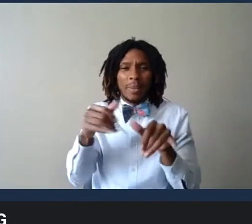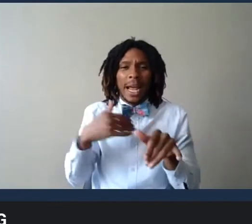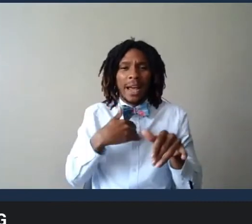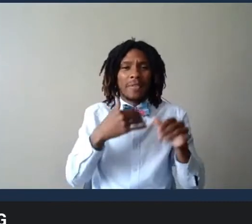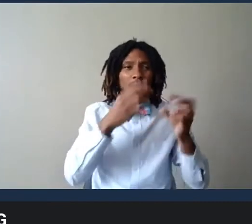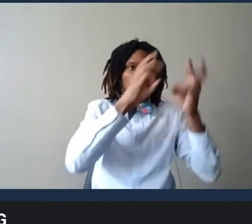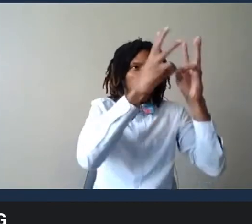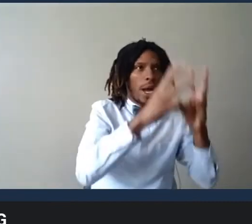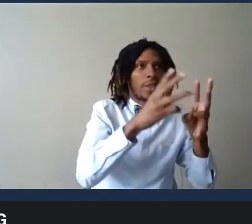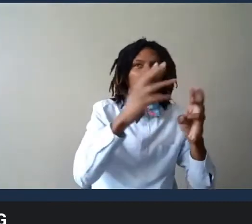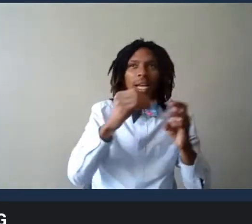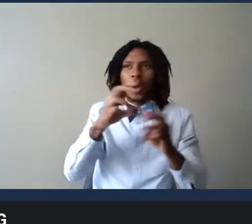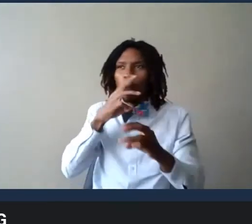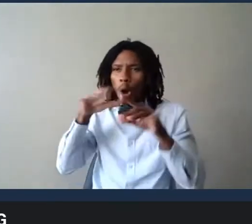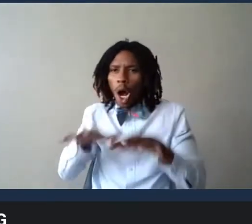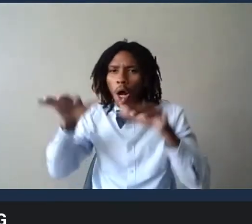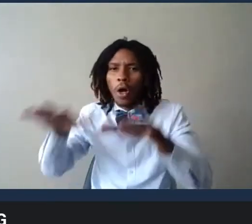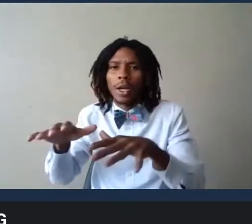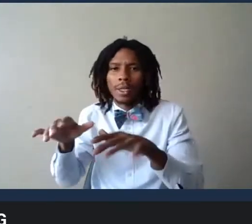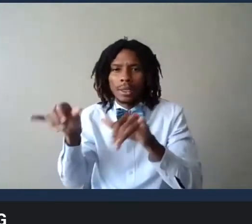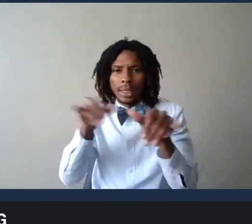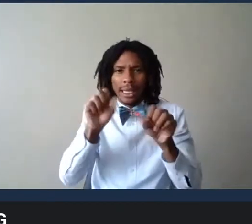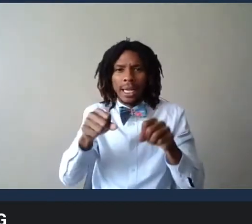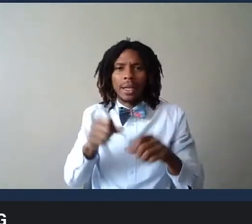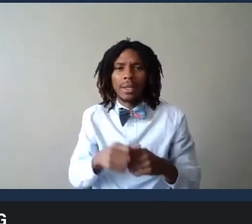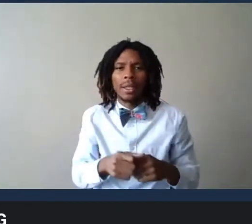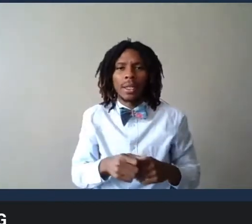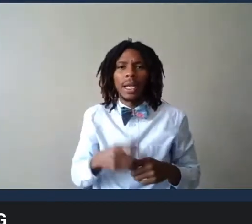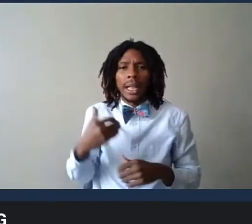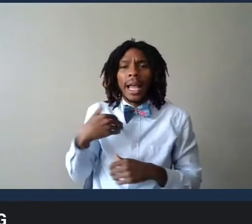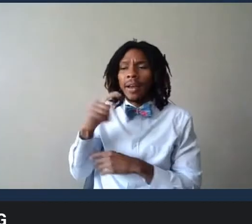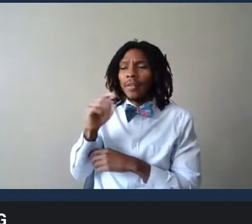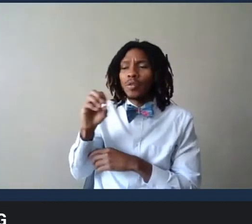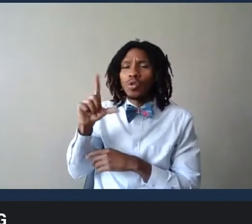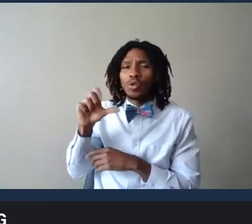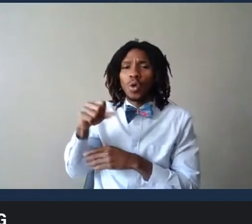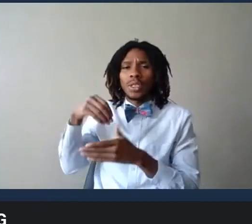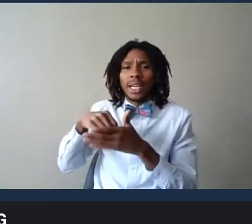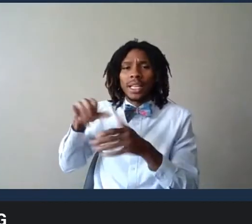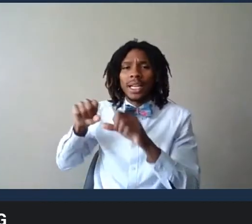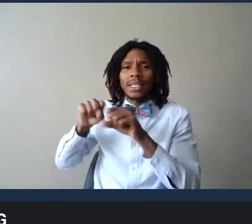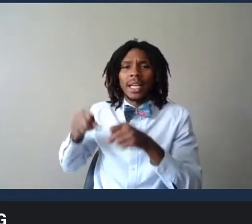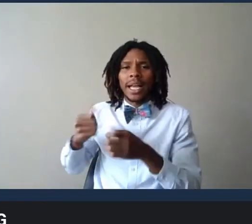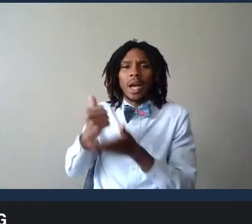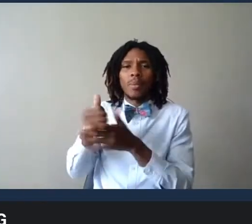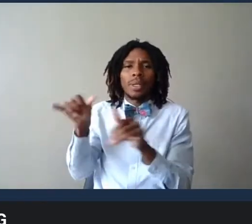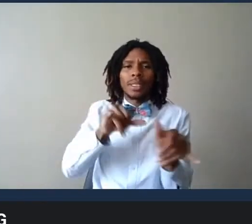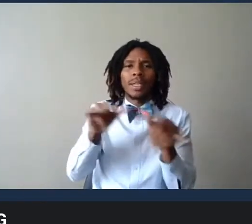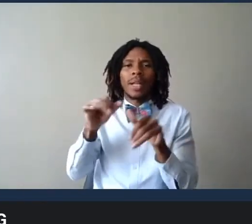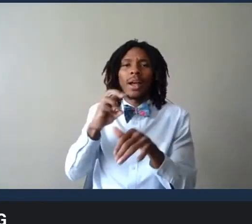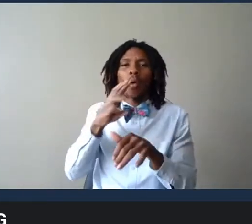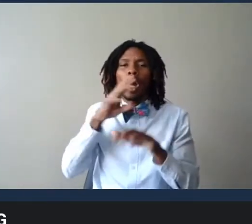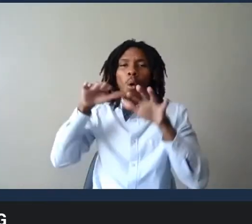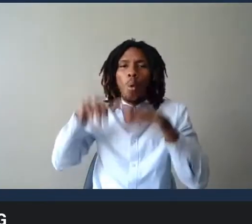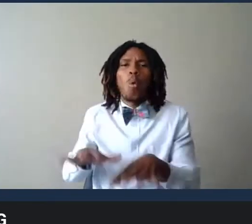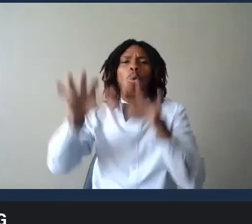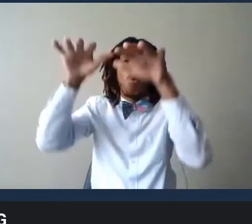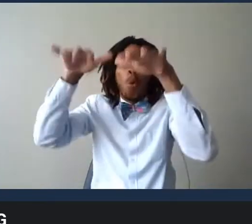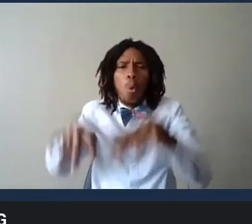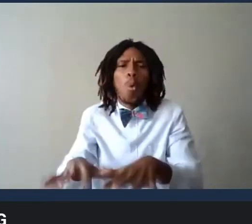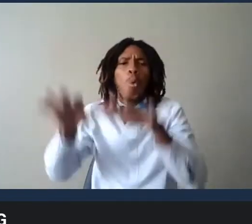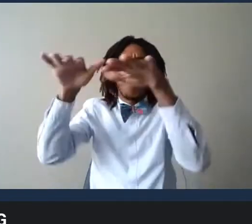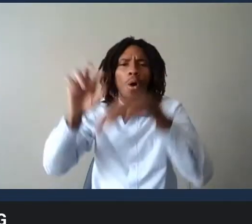all of those things? Definitely. There are tools within the simulation engine that help you simulate things like waves, help you simulate things